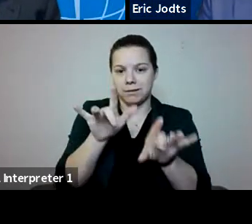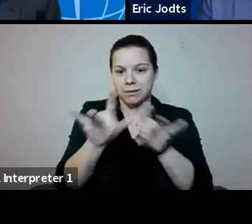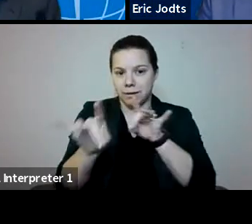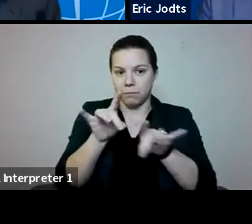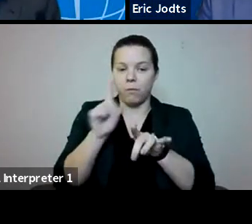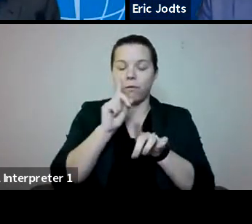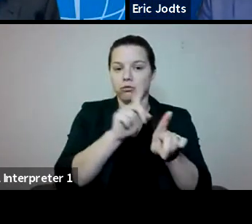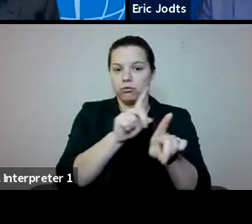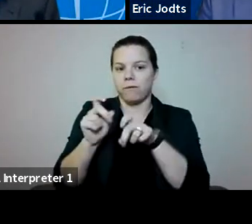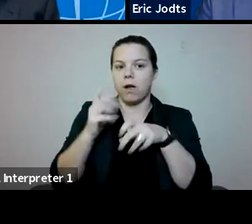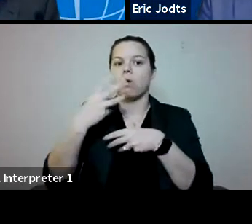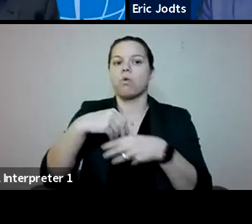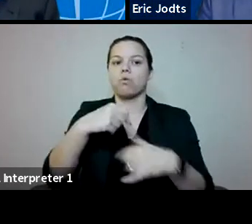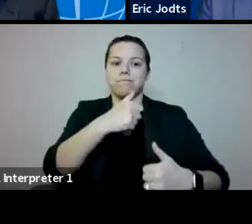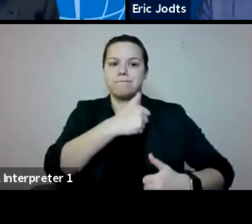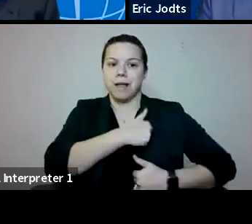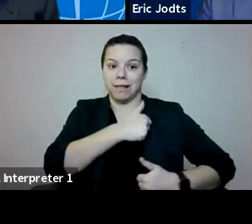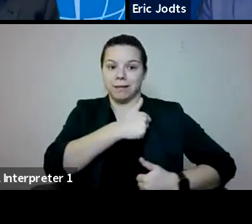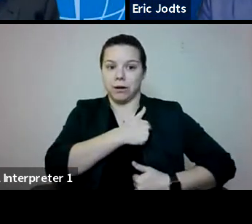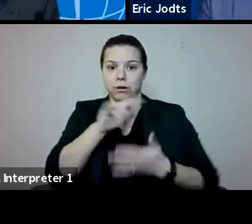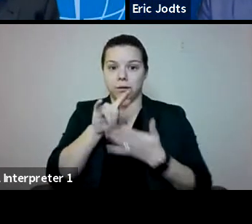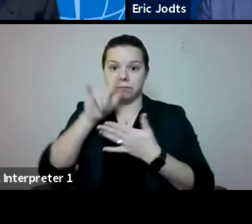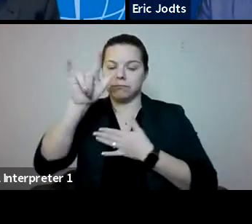survey included military aircraft?